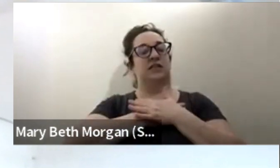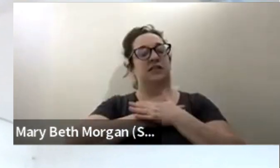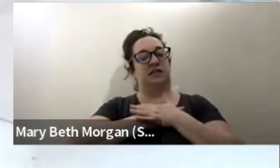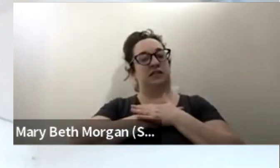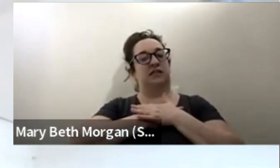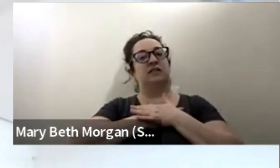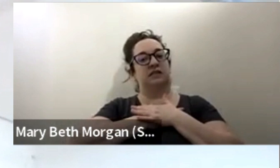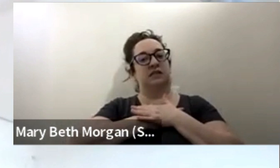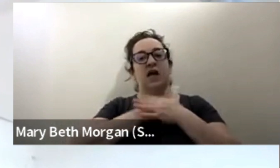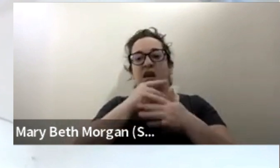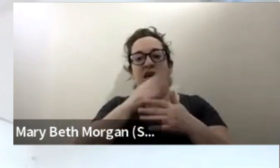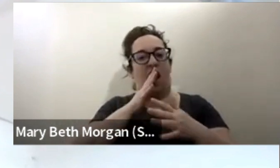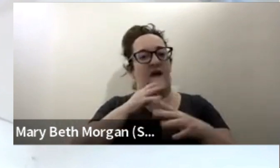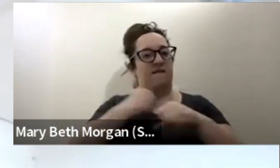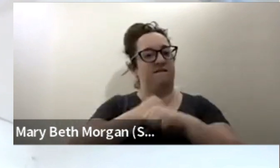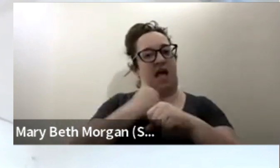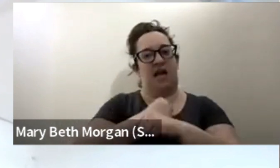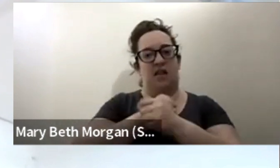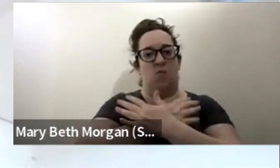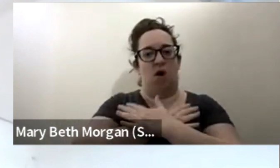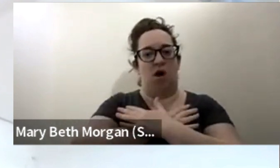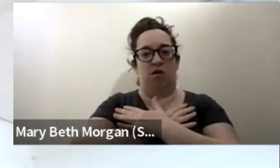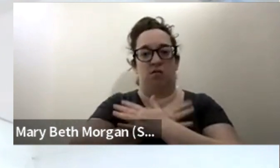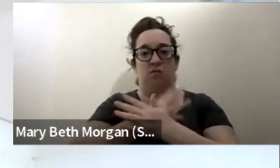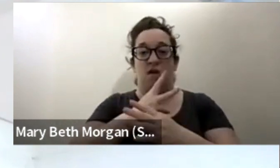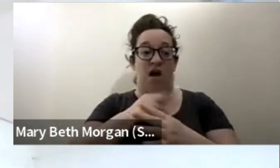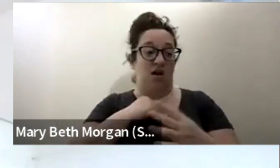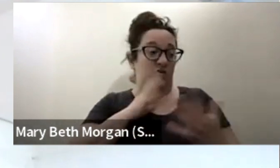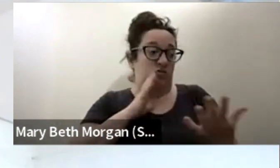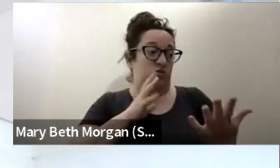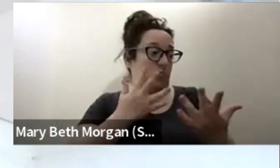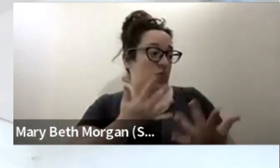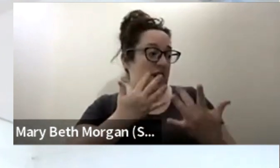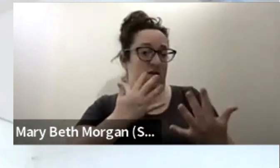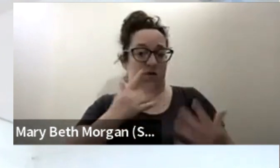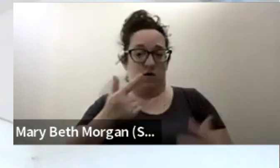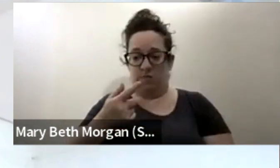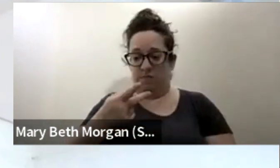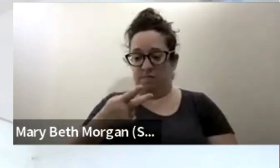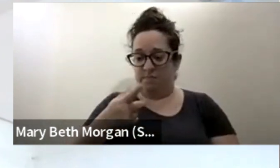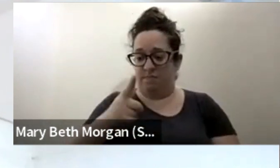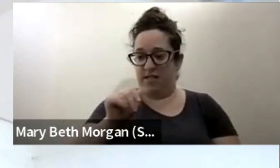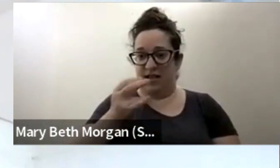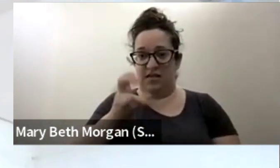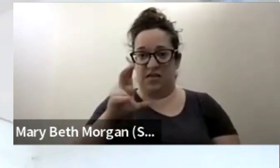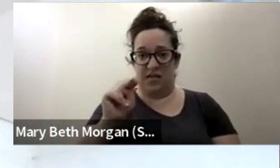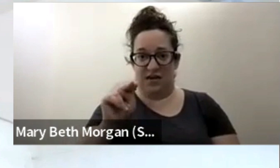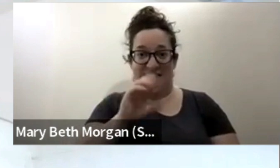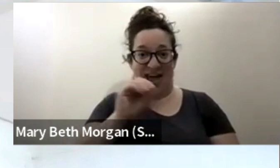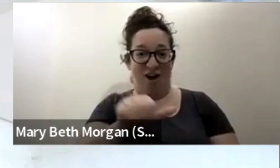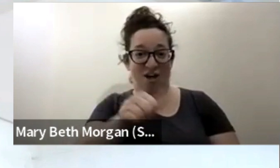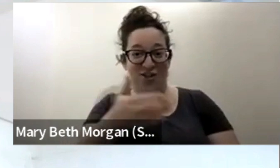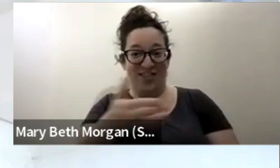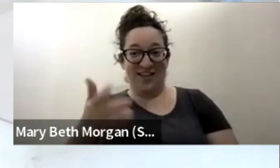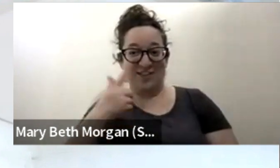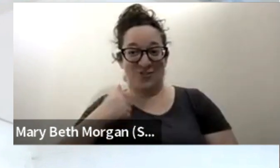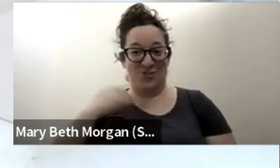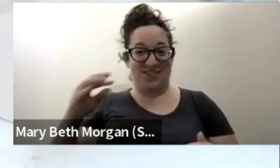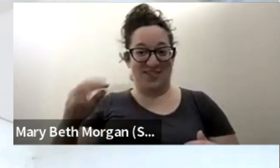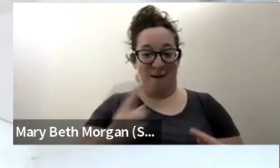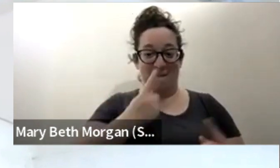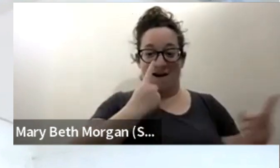I decided to relax in the water, and then I just waited for plankton and things to come by, and I ate